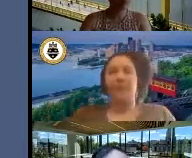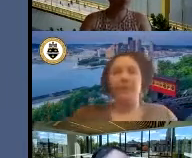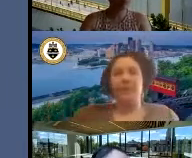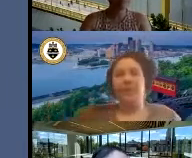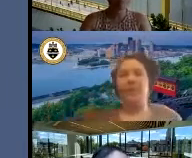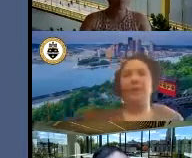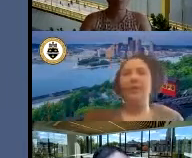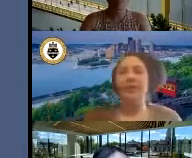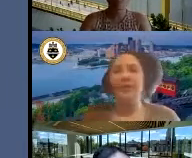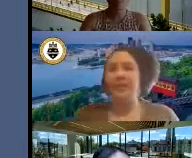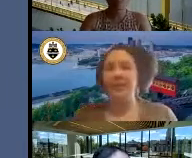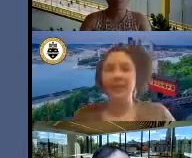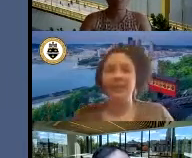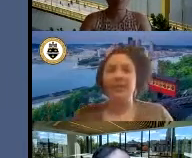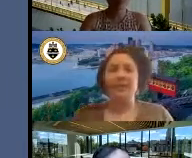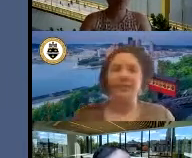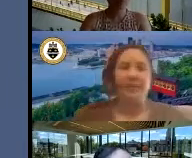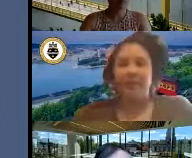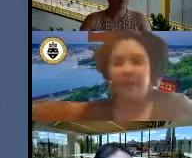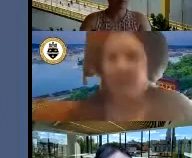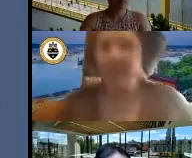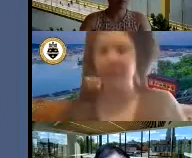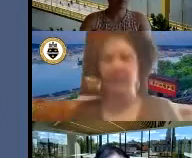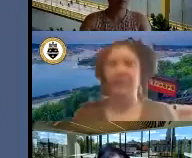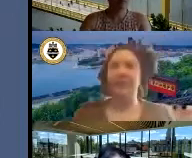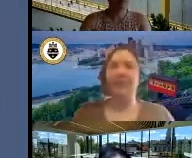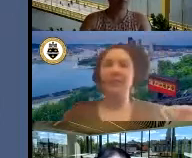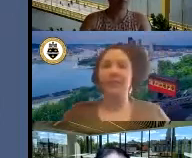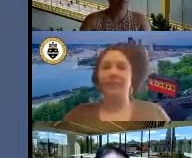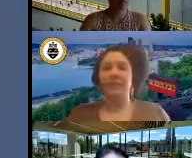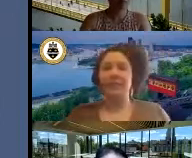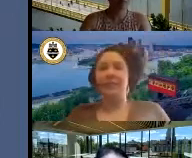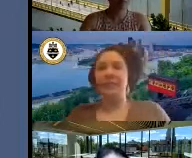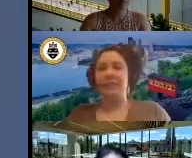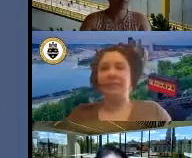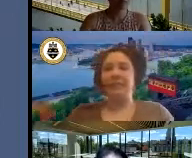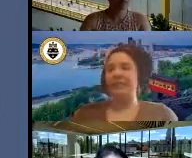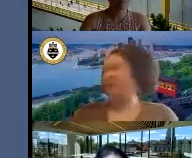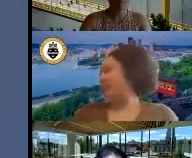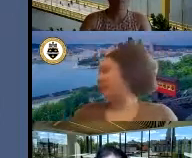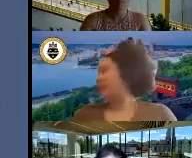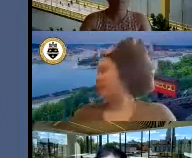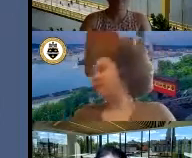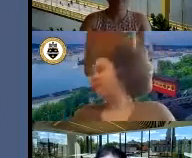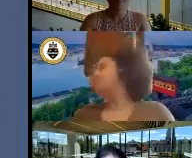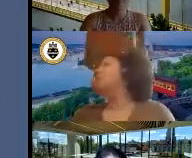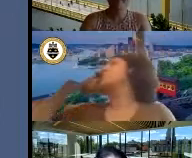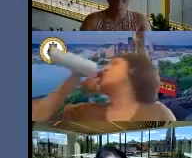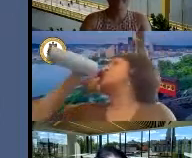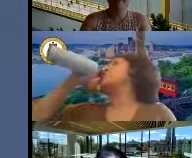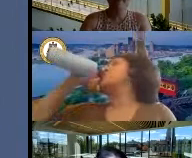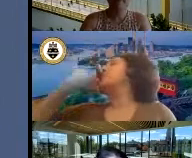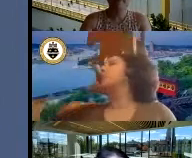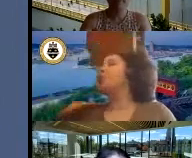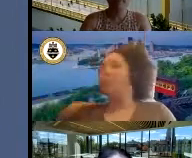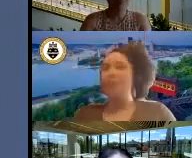that we have Jim, who's going to be our interpreter for the night. So if you require an